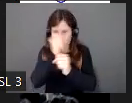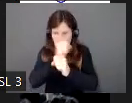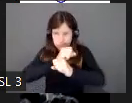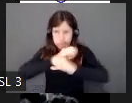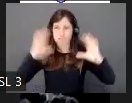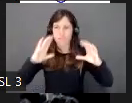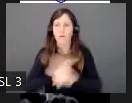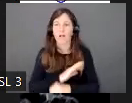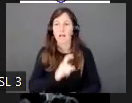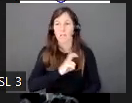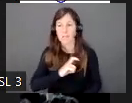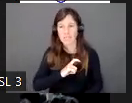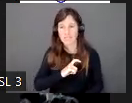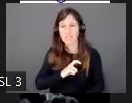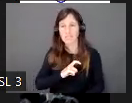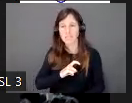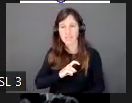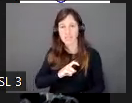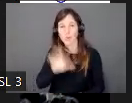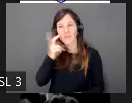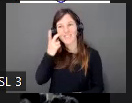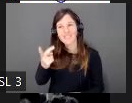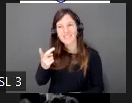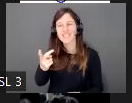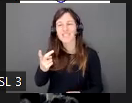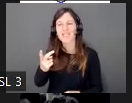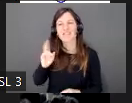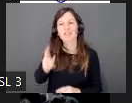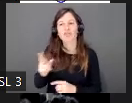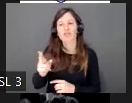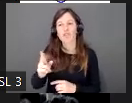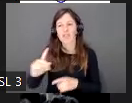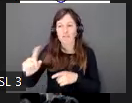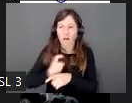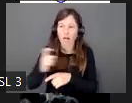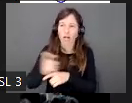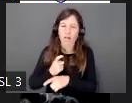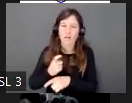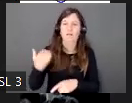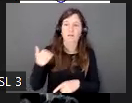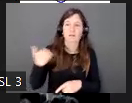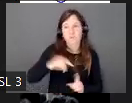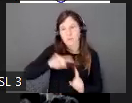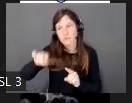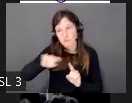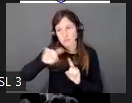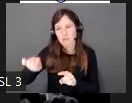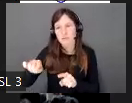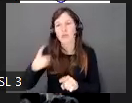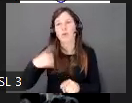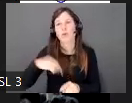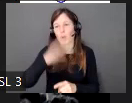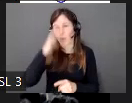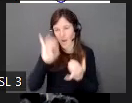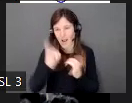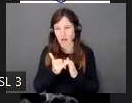gets the history of the calls for service. We know the knowledge of the laws, what evidence we need, and we know how to deal with the risk